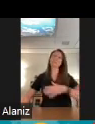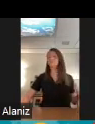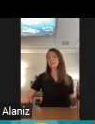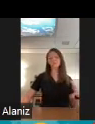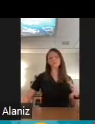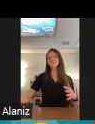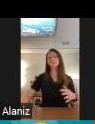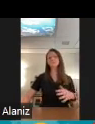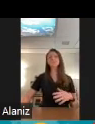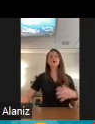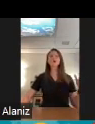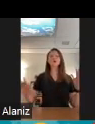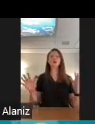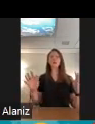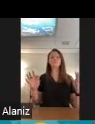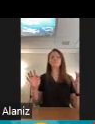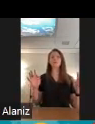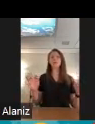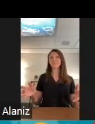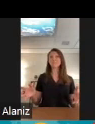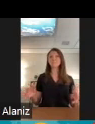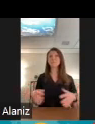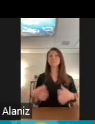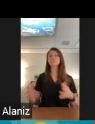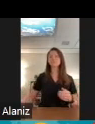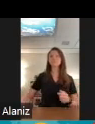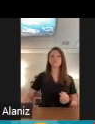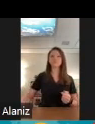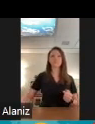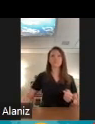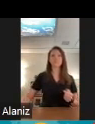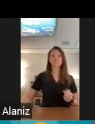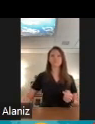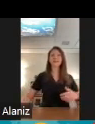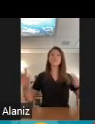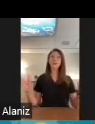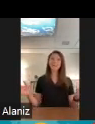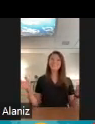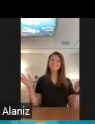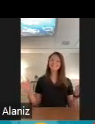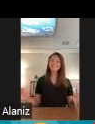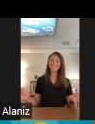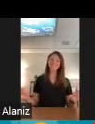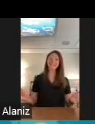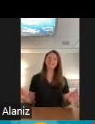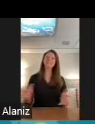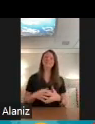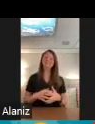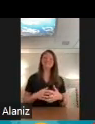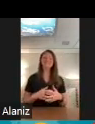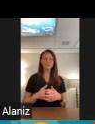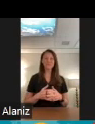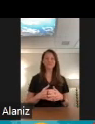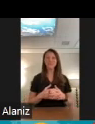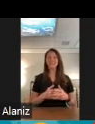of those types of exercises are evidence-based for improving executive function. And why does it work? Well,